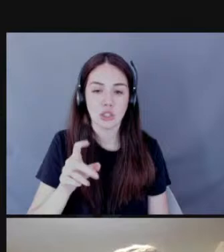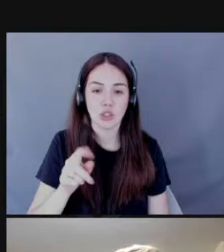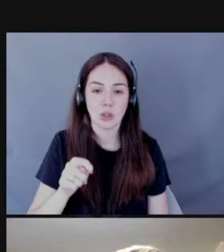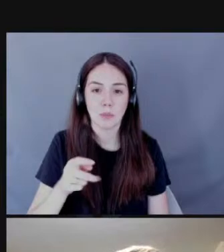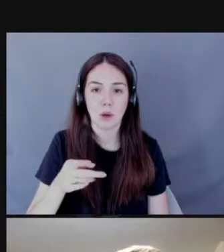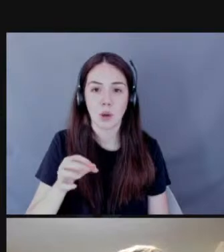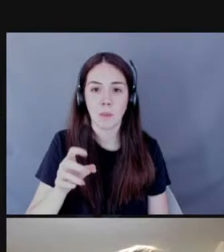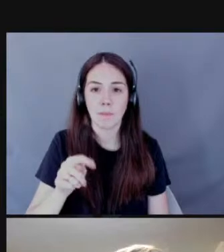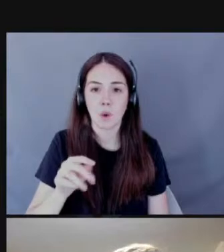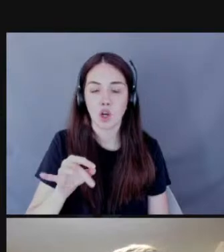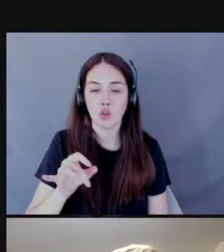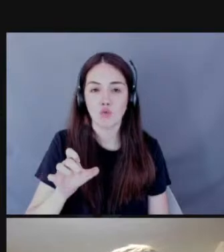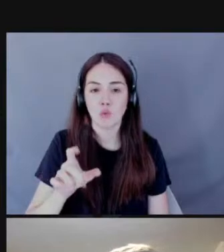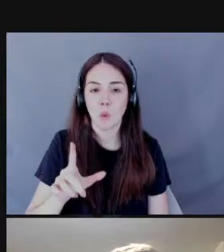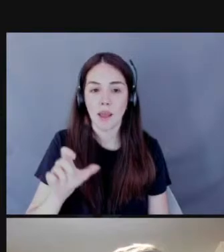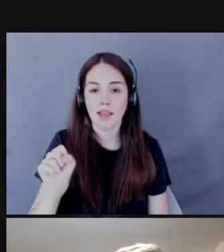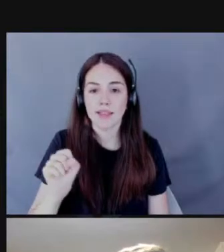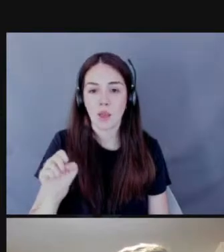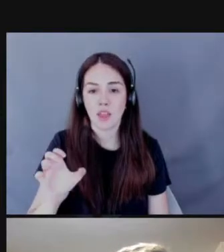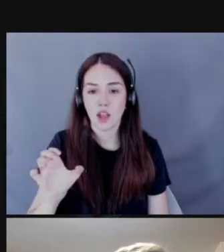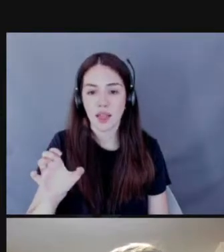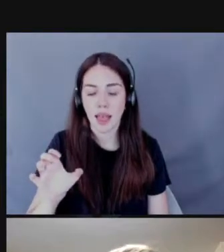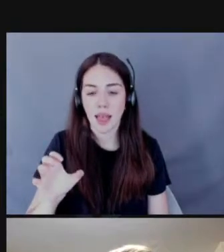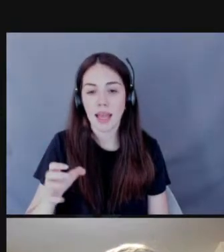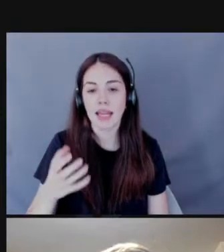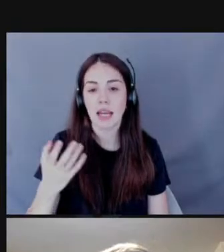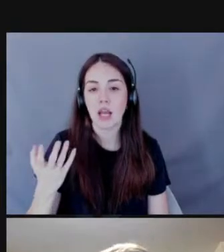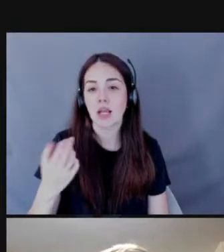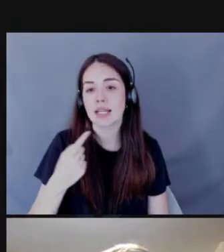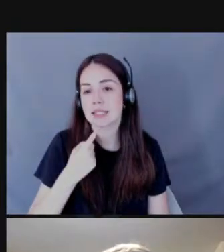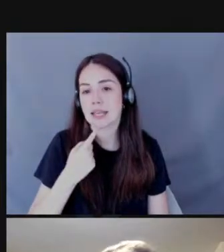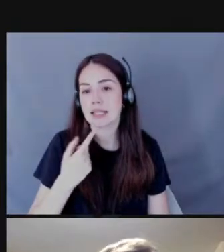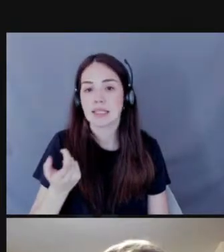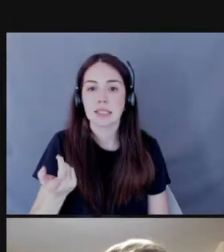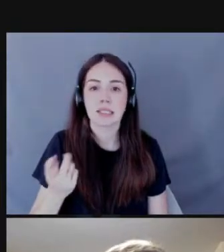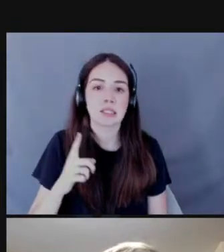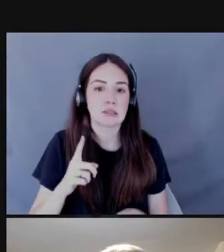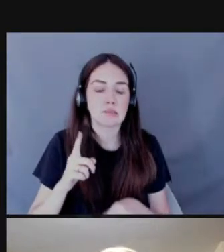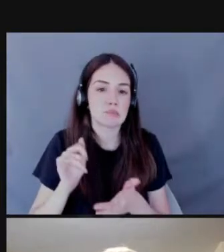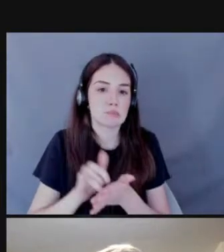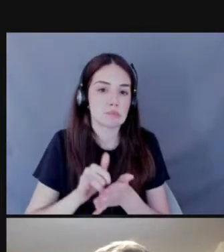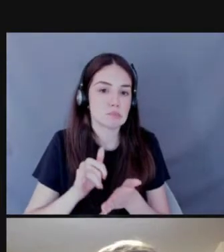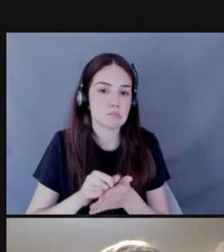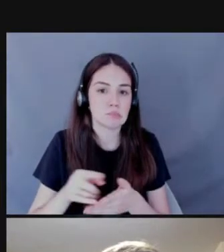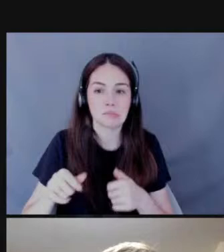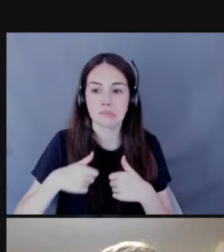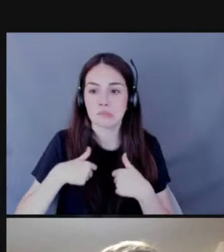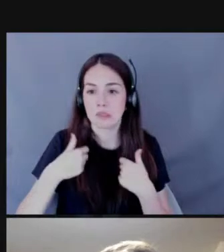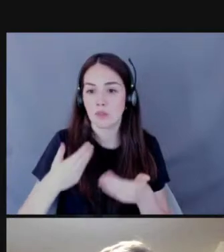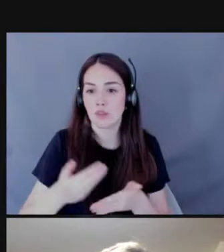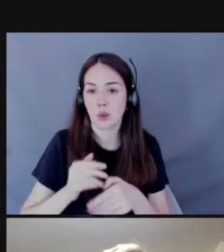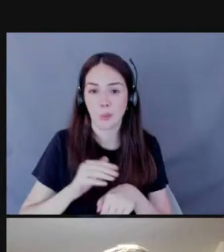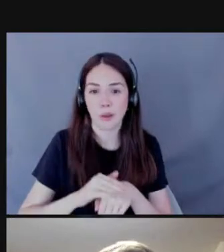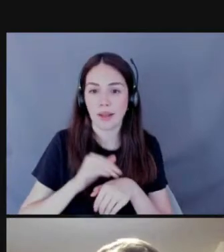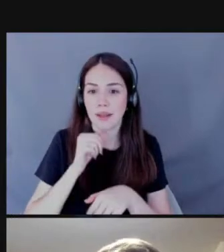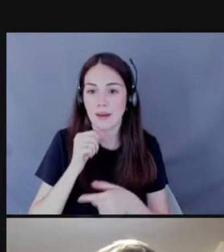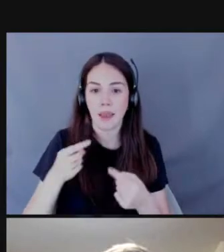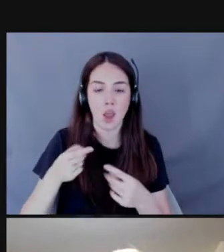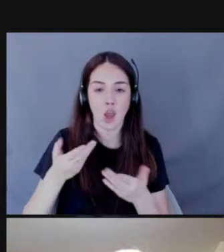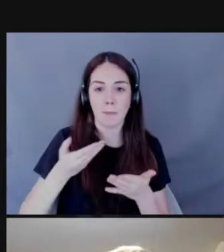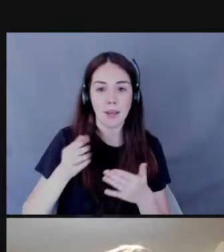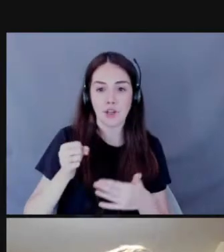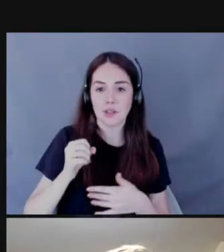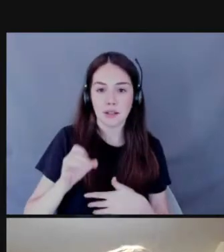Carolina, and he says, well, it can't be. They're New Englanders, and they wouldn't be down here in South Carolina. And if they